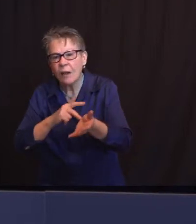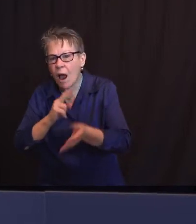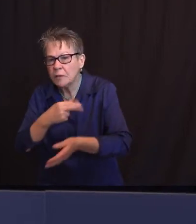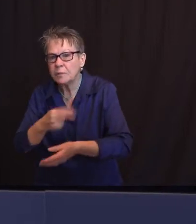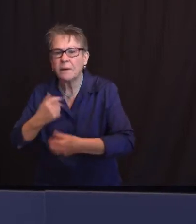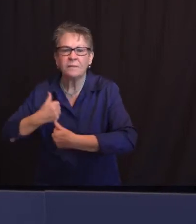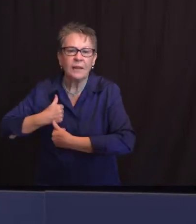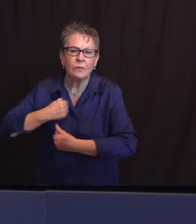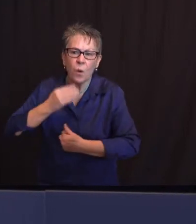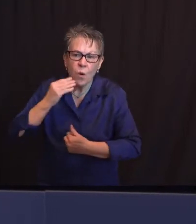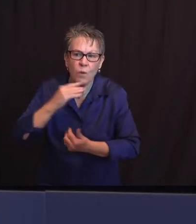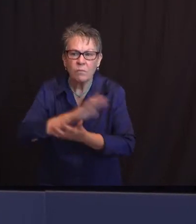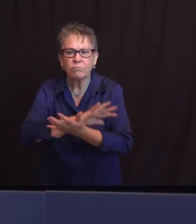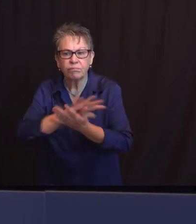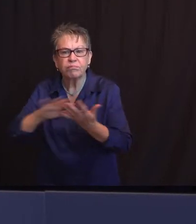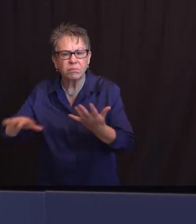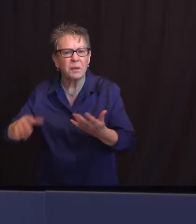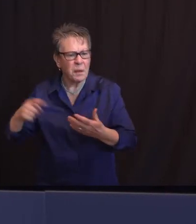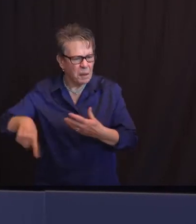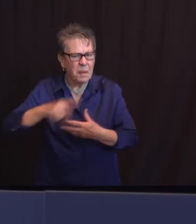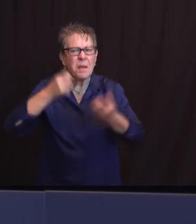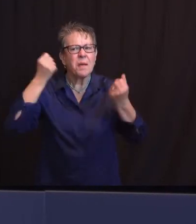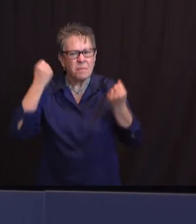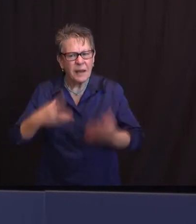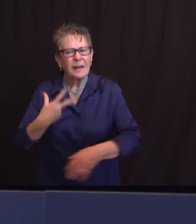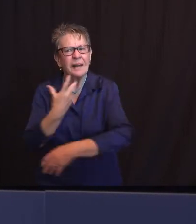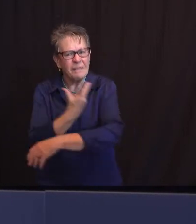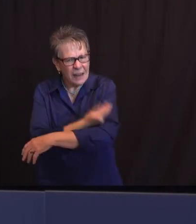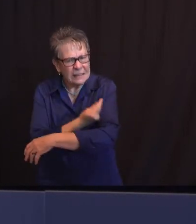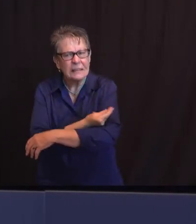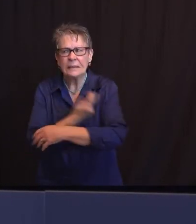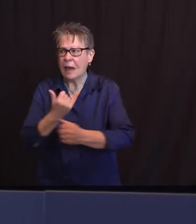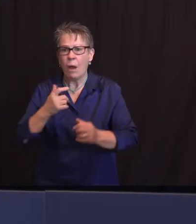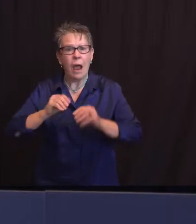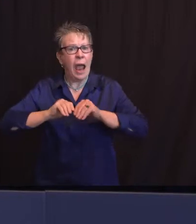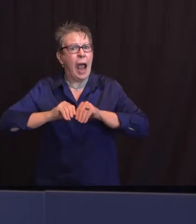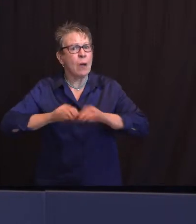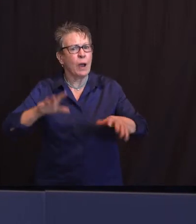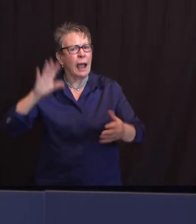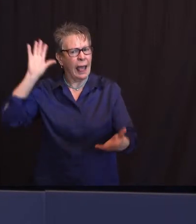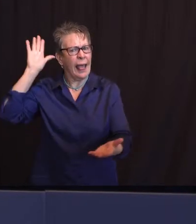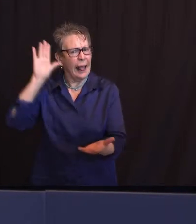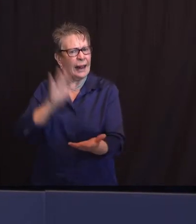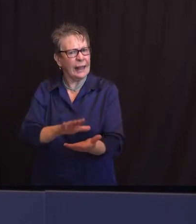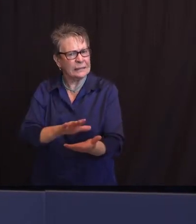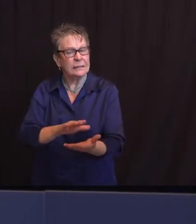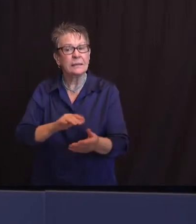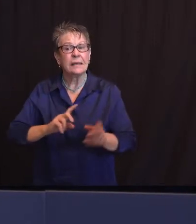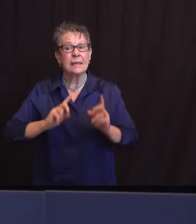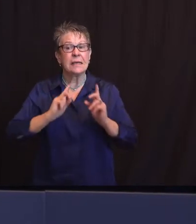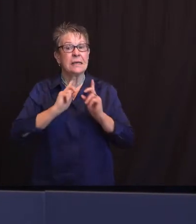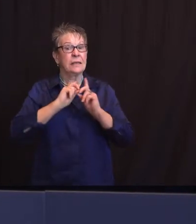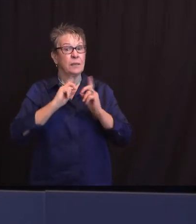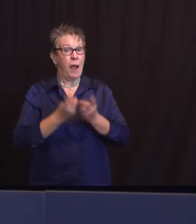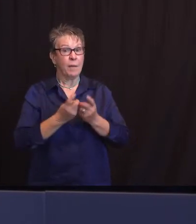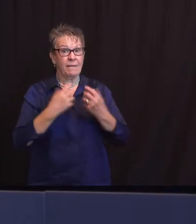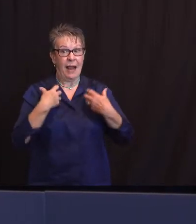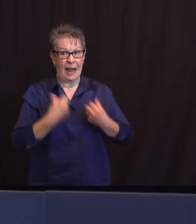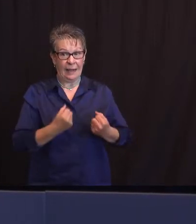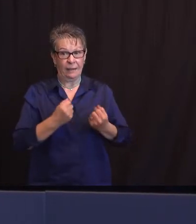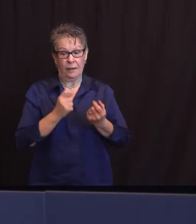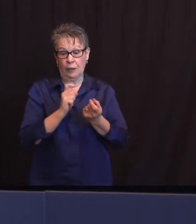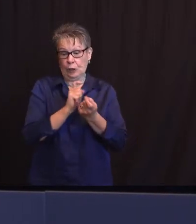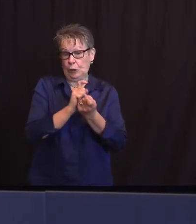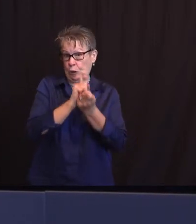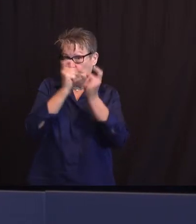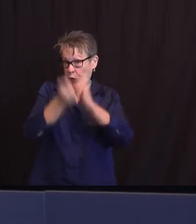residents vaccinated and outbreaks declining in these facilities, the department is revising its long-term care visitation guidance in line